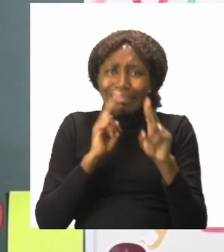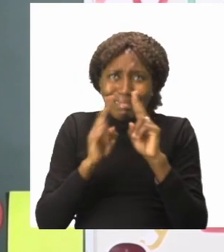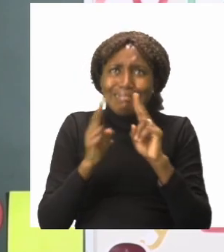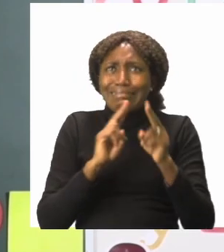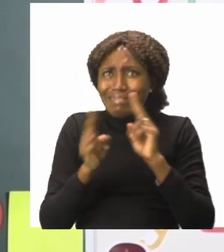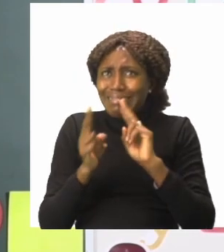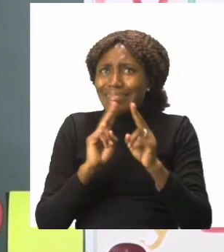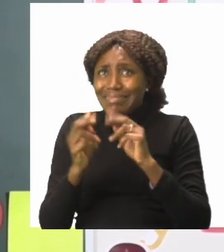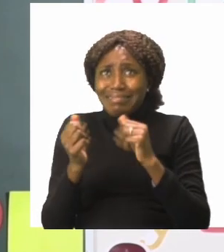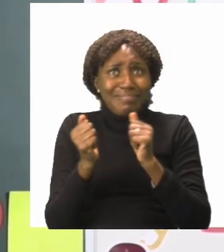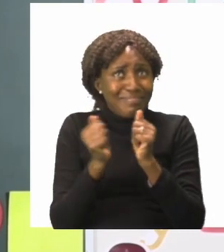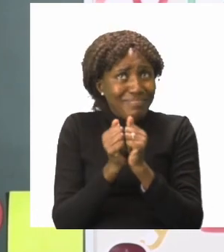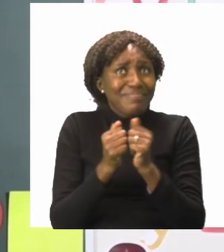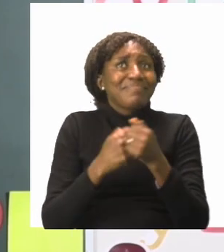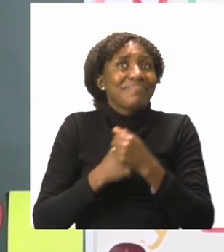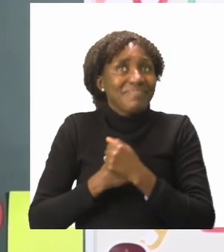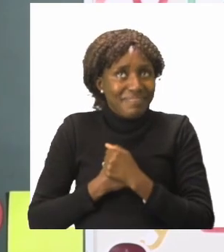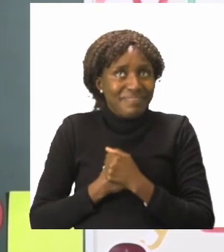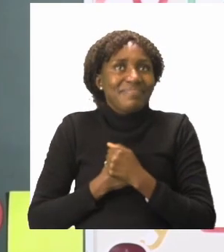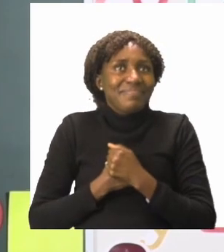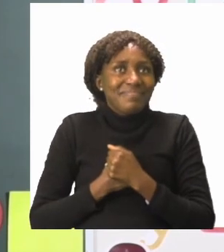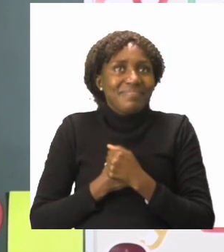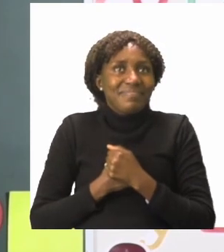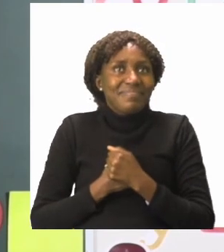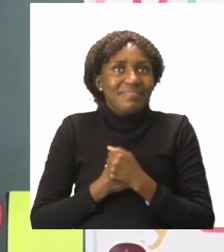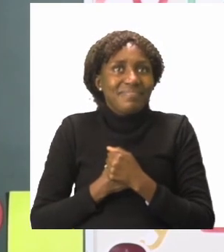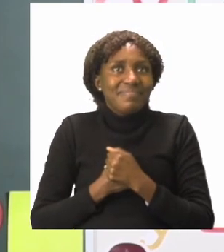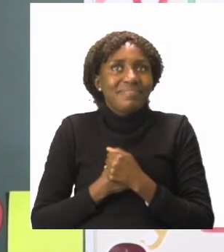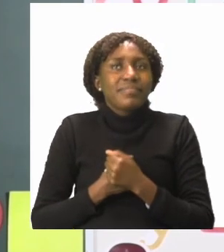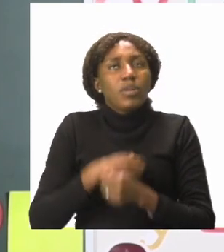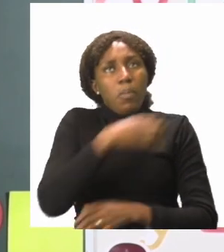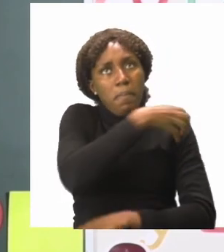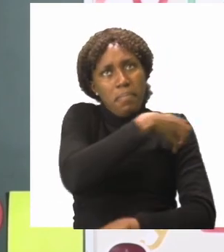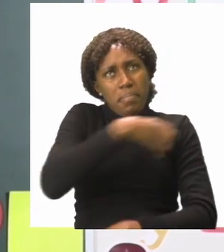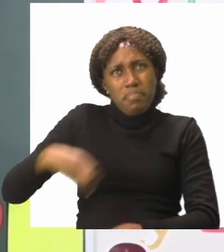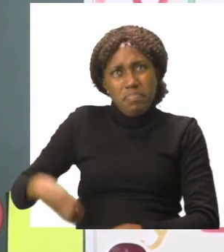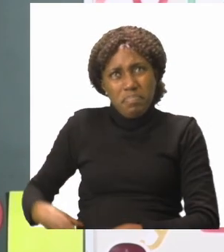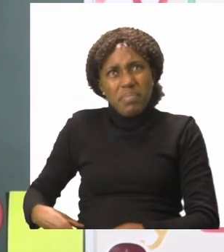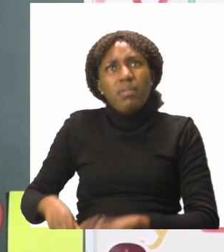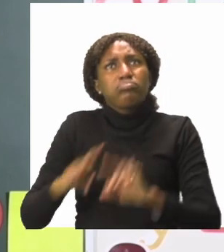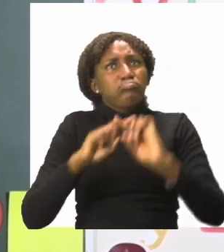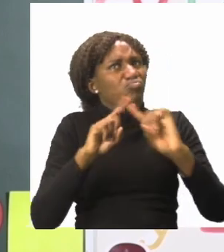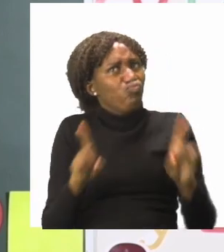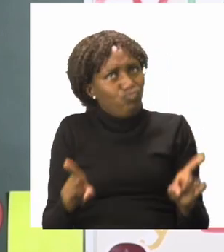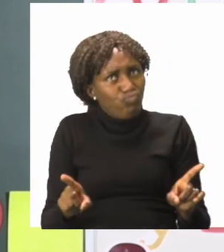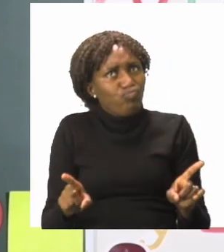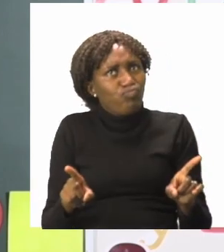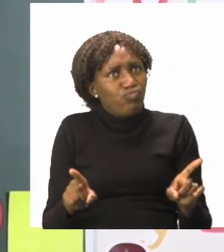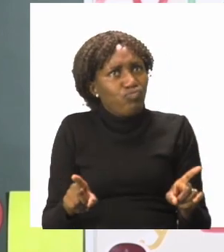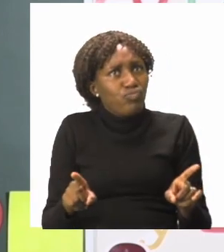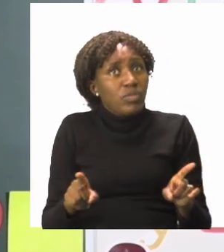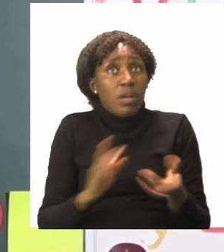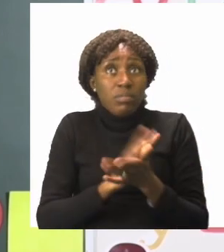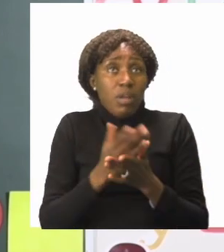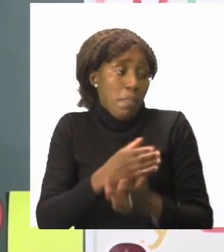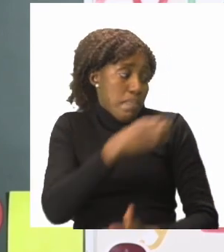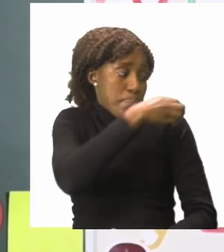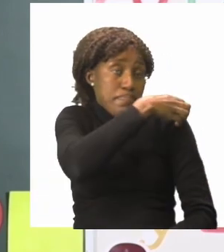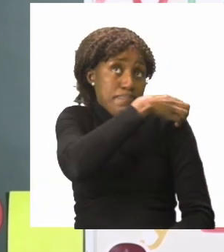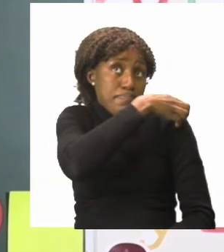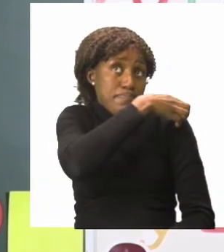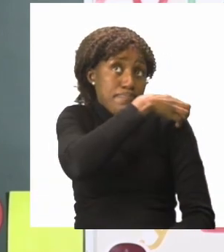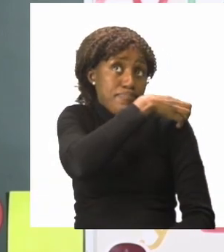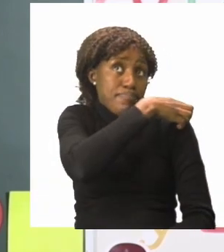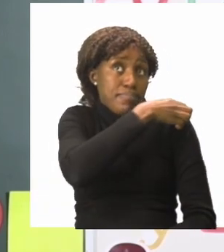your parents. Now, there are different types of seat belts. The first one comes from across your